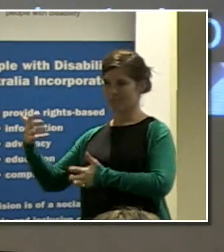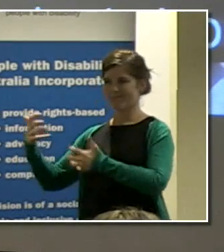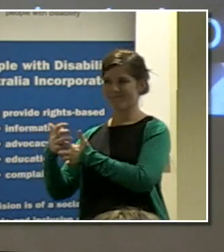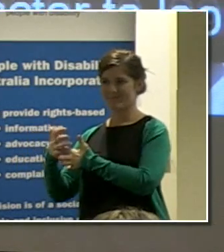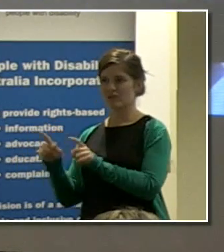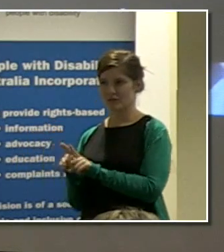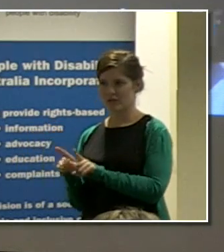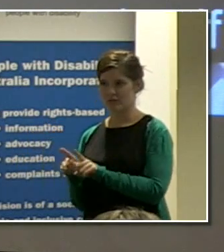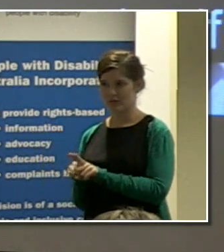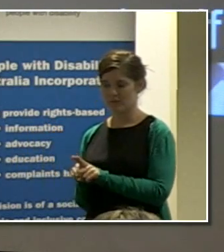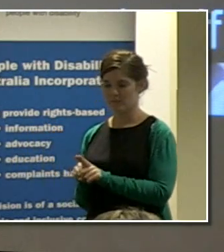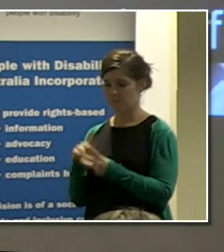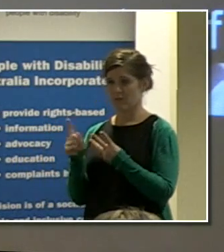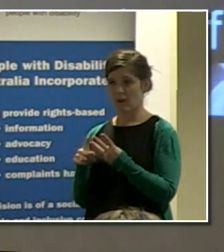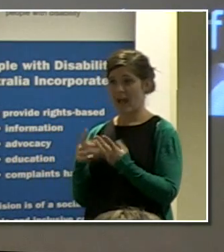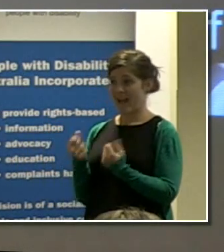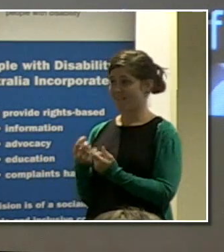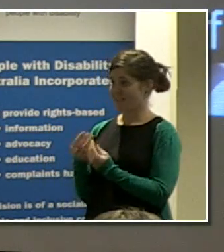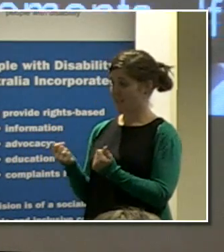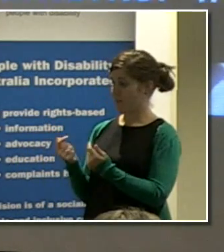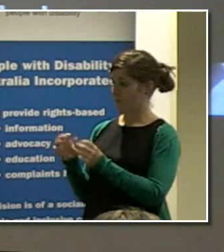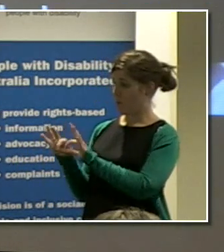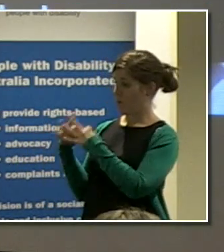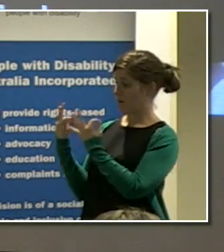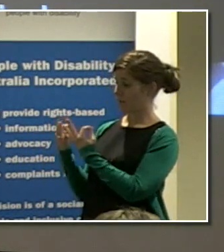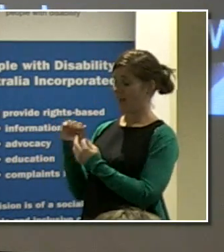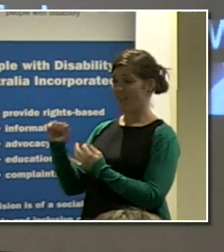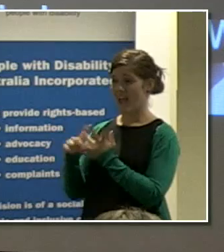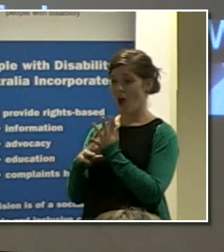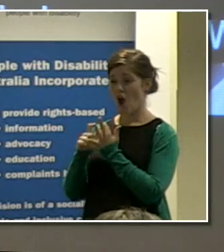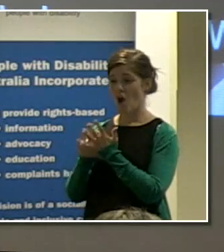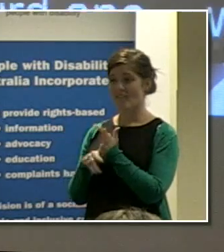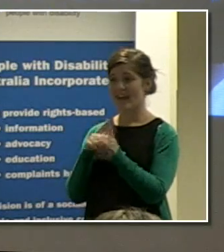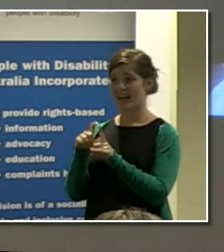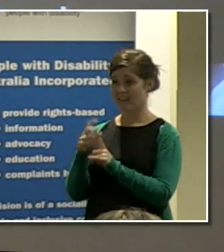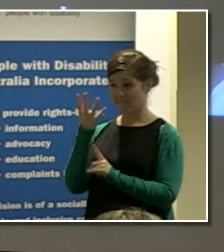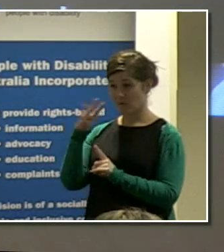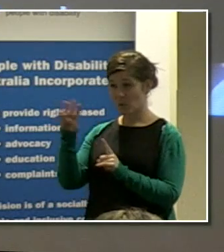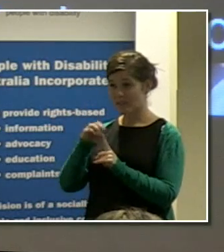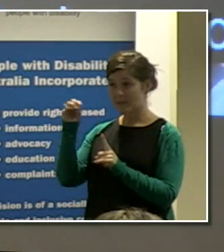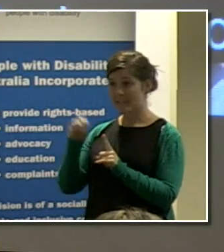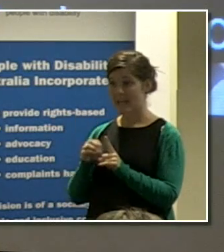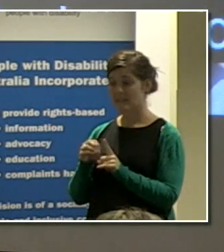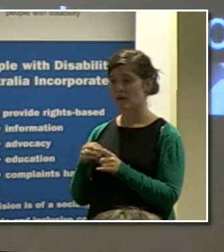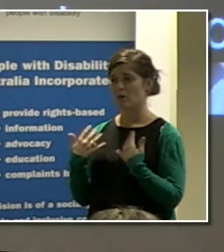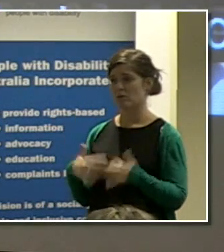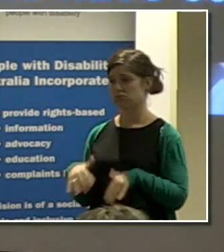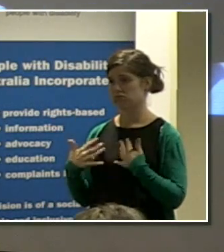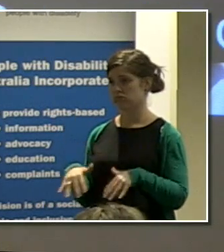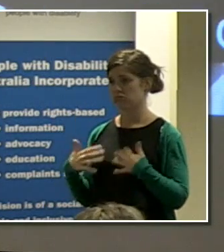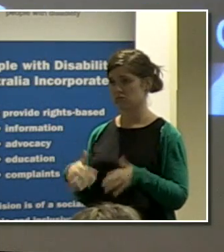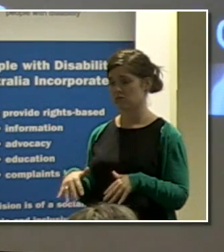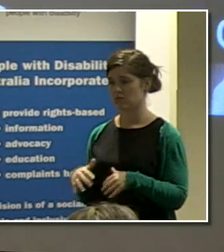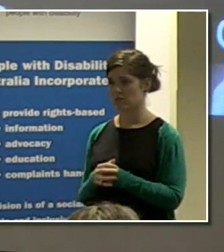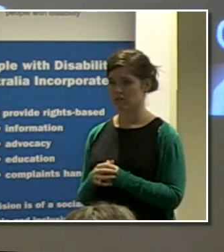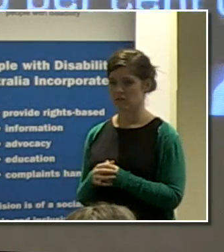have providers who have corporate overheads of 40% of our rate. So it's not that